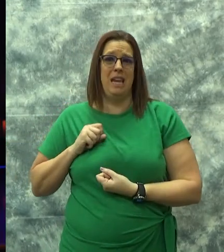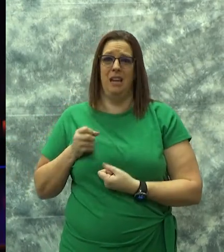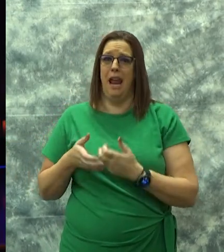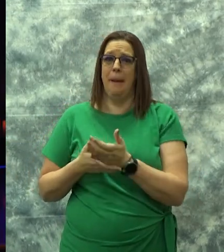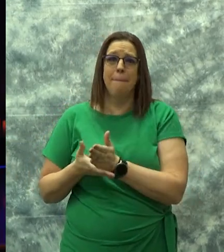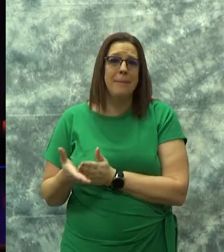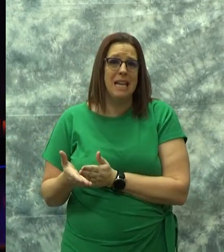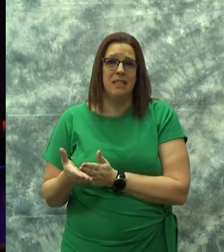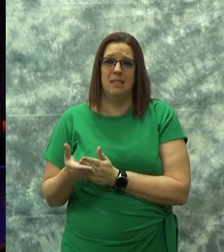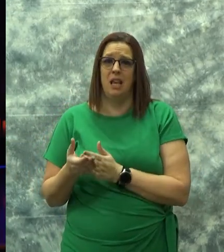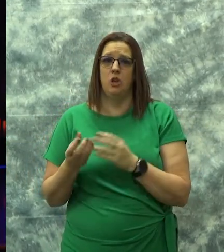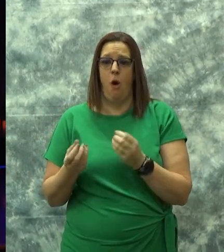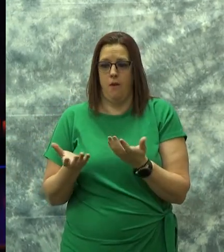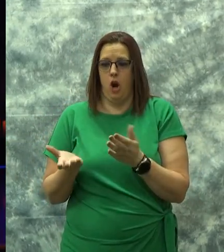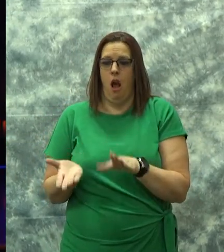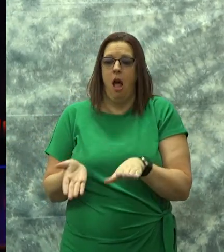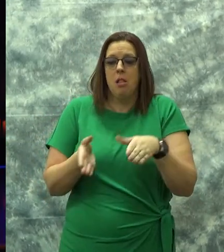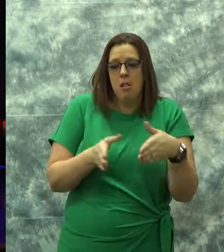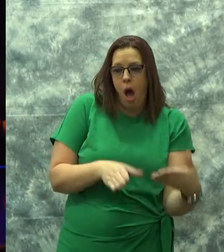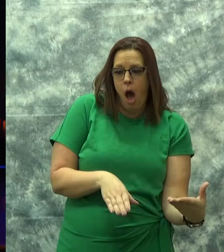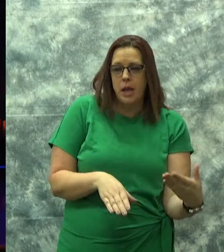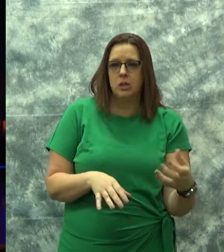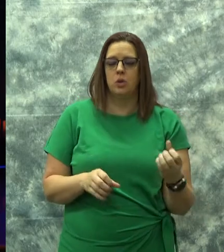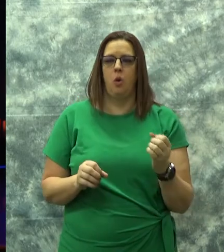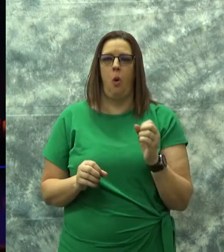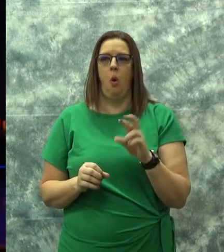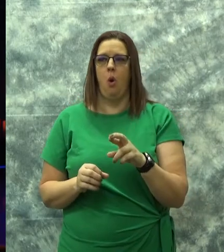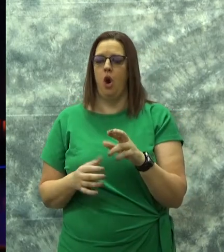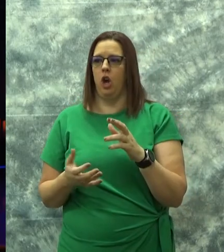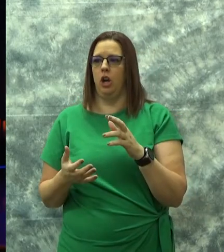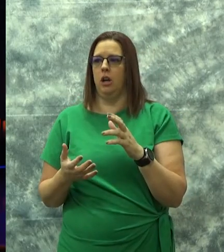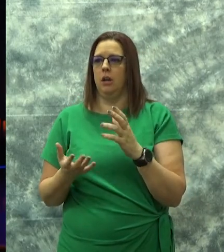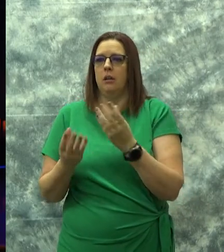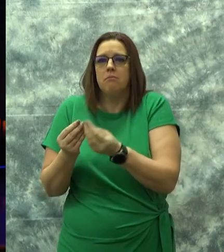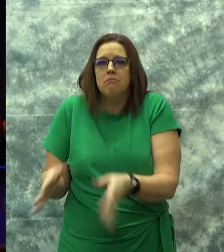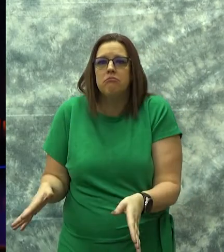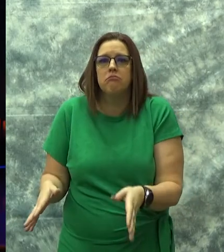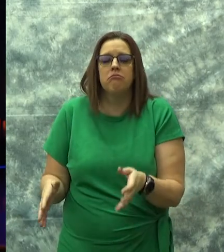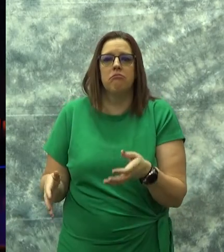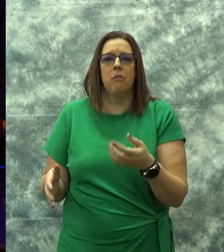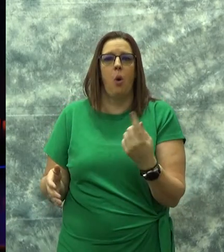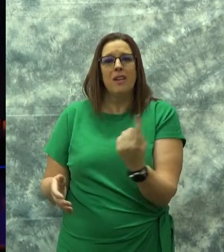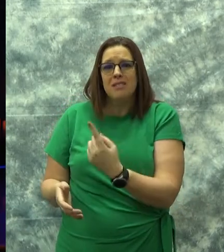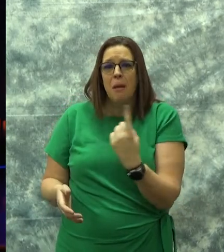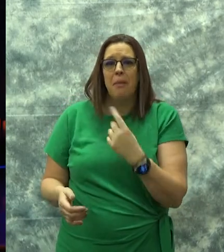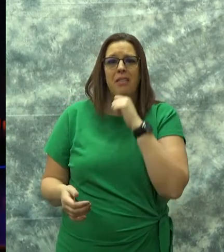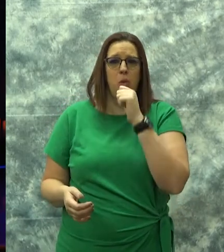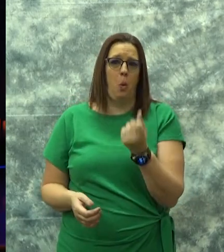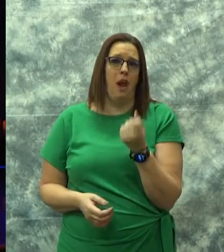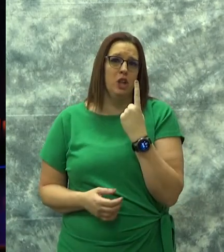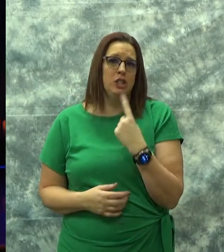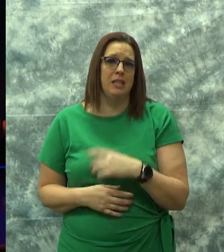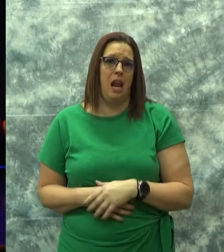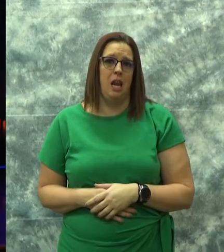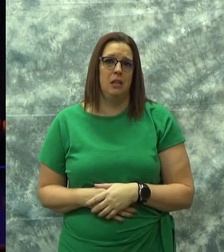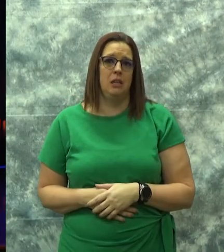to pieces over a loss or a betrayal or an experience that they can't